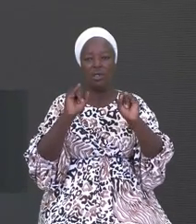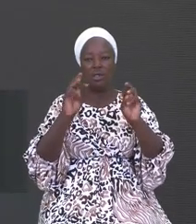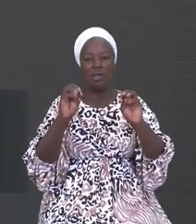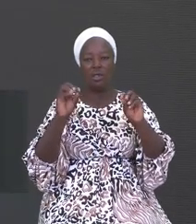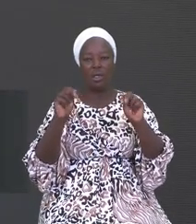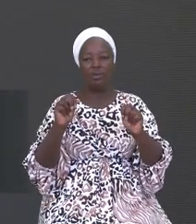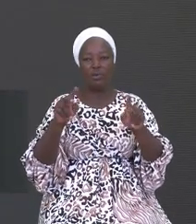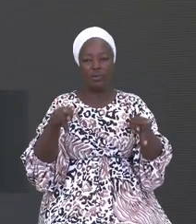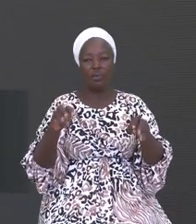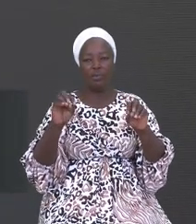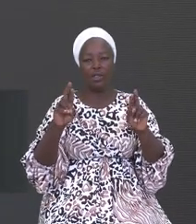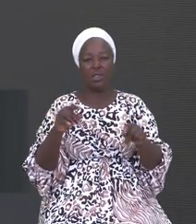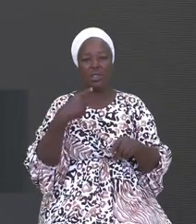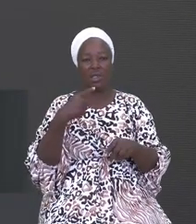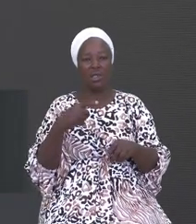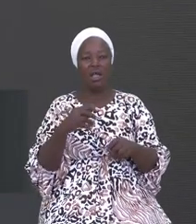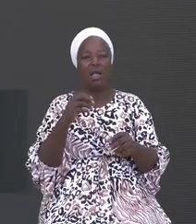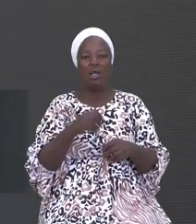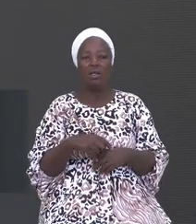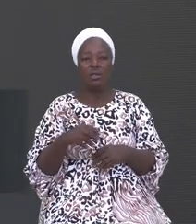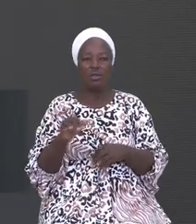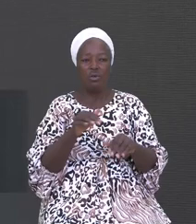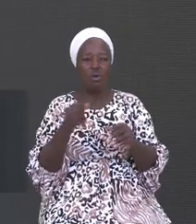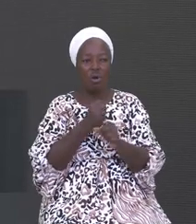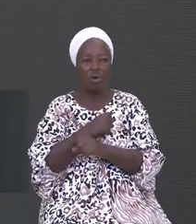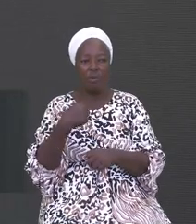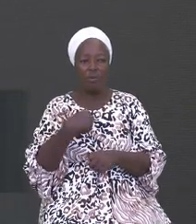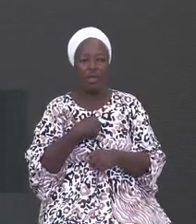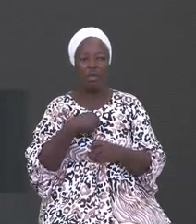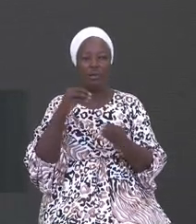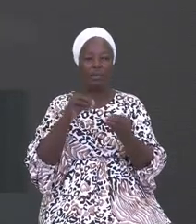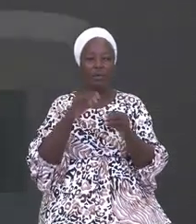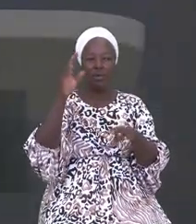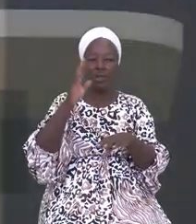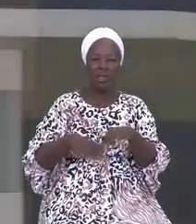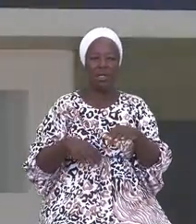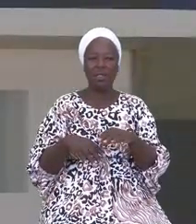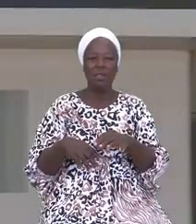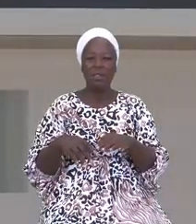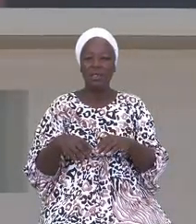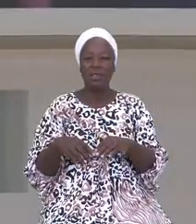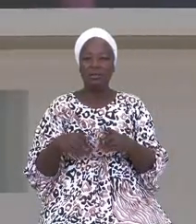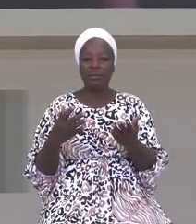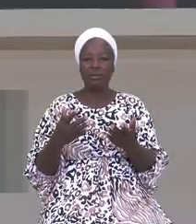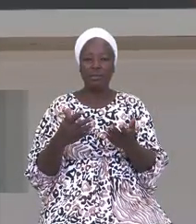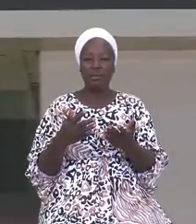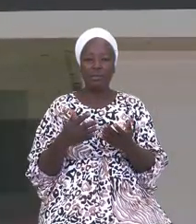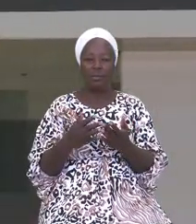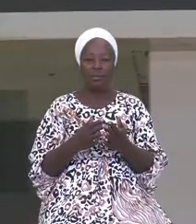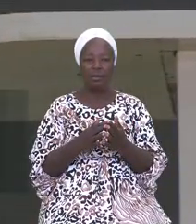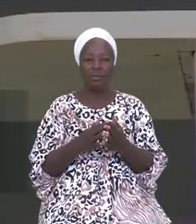thou me more than these? They had caught a great number of